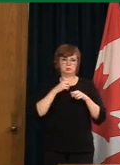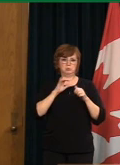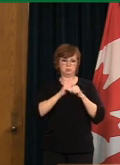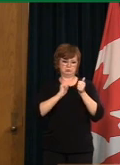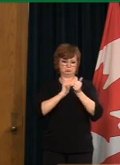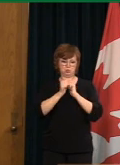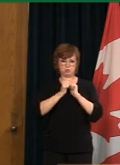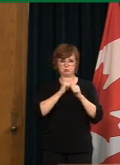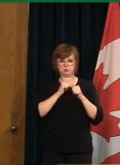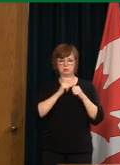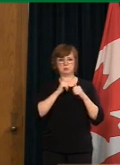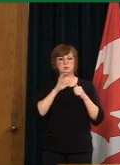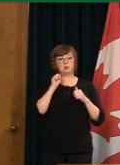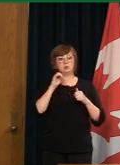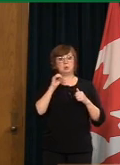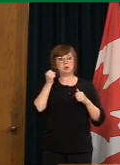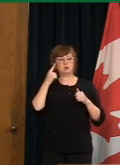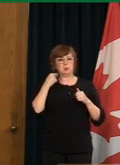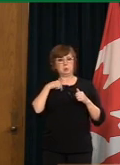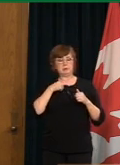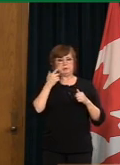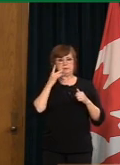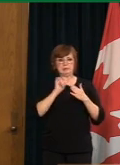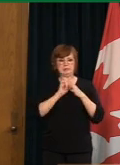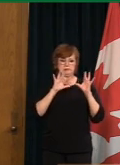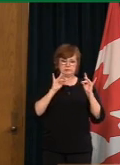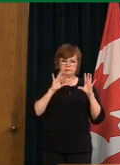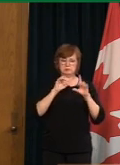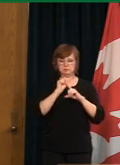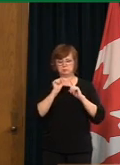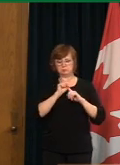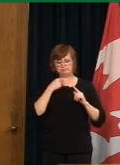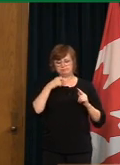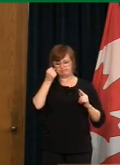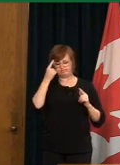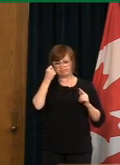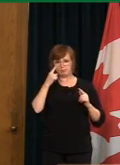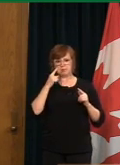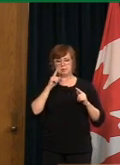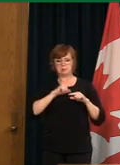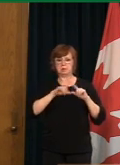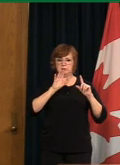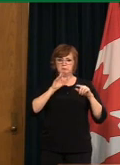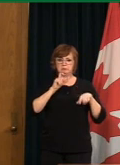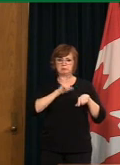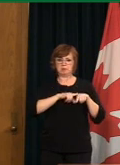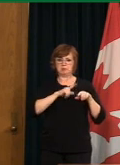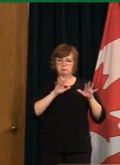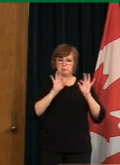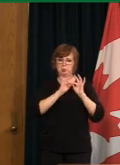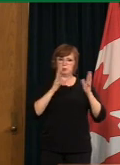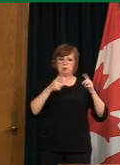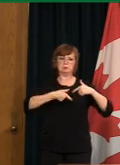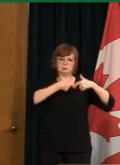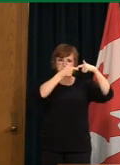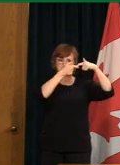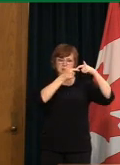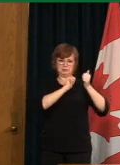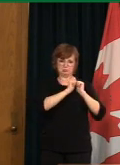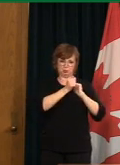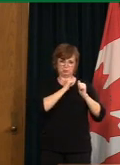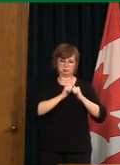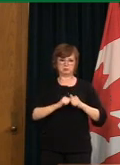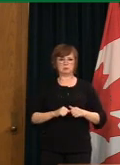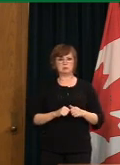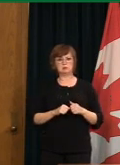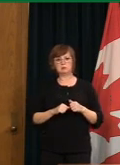settings. So while challenging, I think it is important to have a pause on sports and other activities. And I would like to